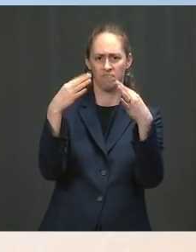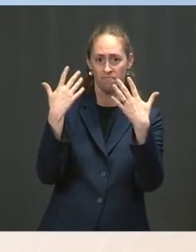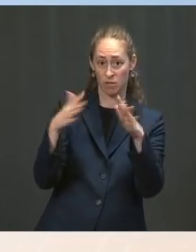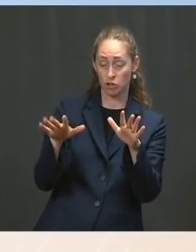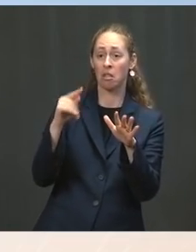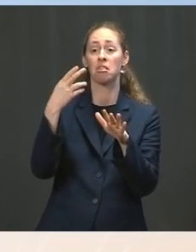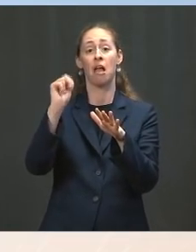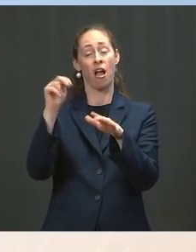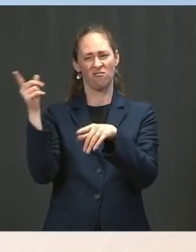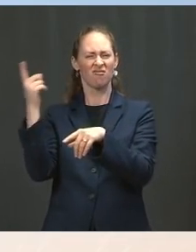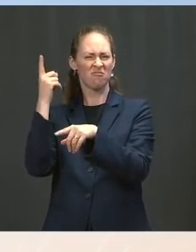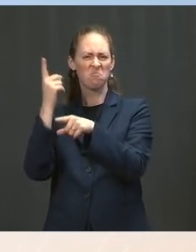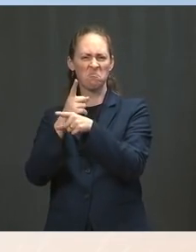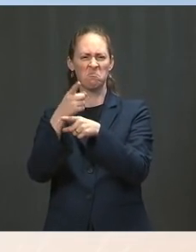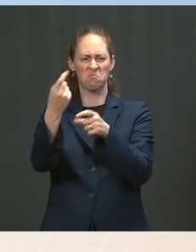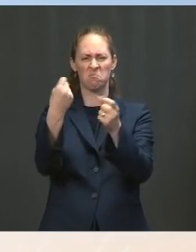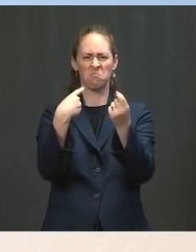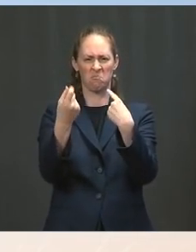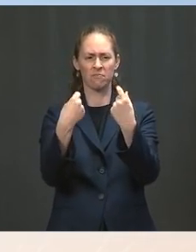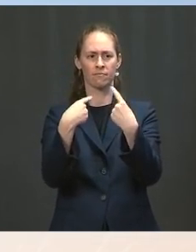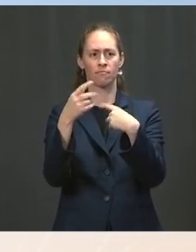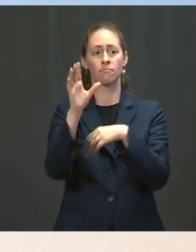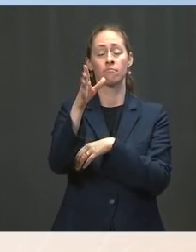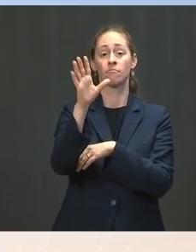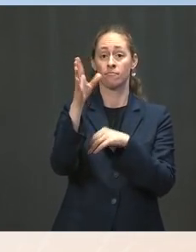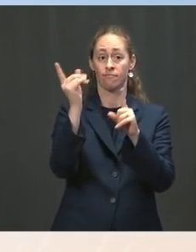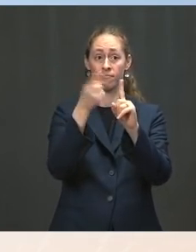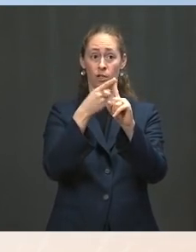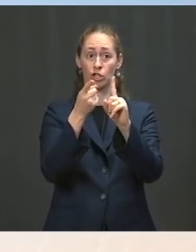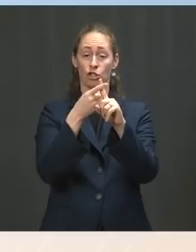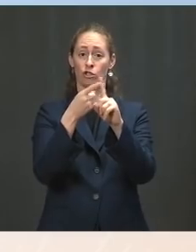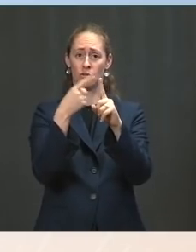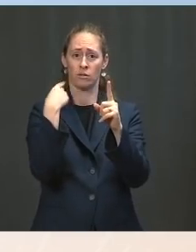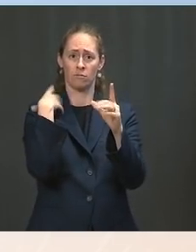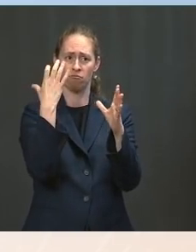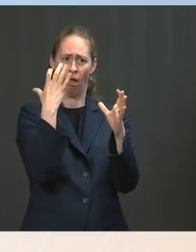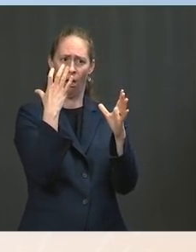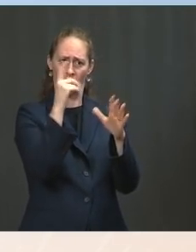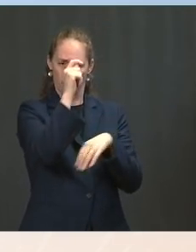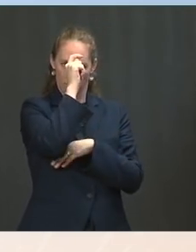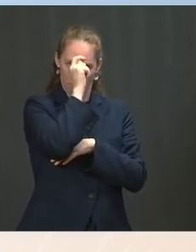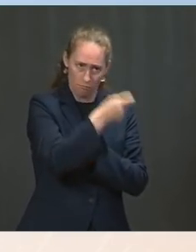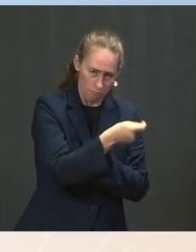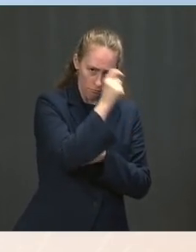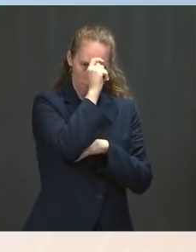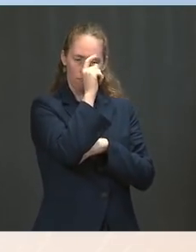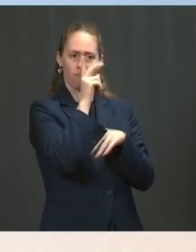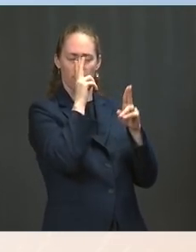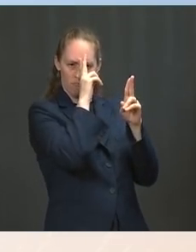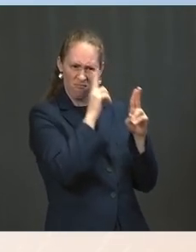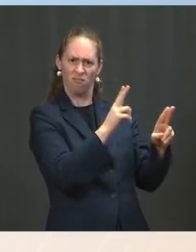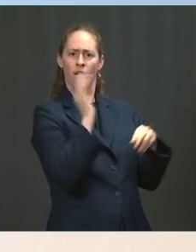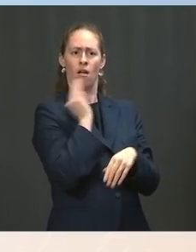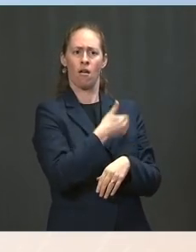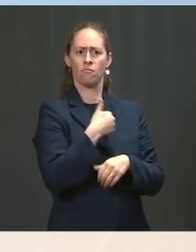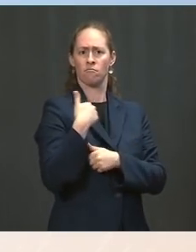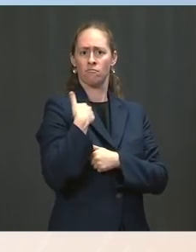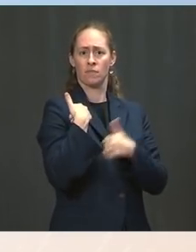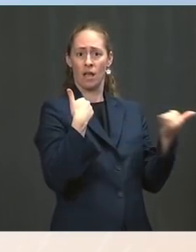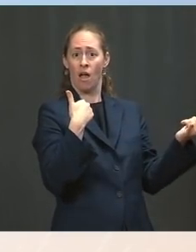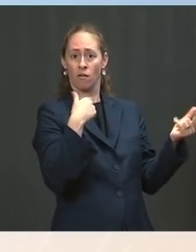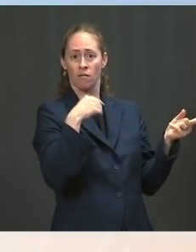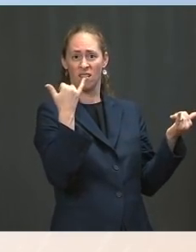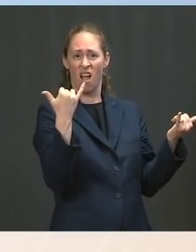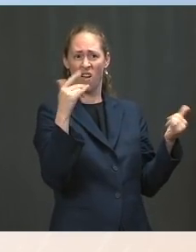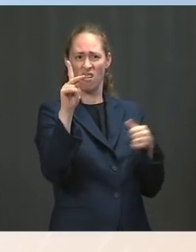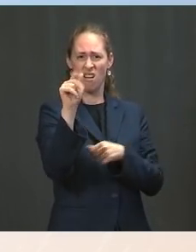by saluting our troops and civilians at the Kabul airport. Kabul fell just over a week ago. Within 48 hours, they had